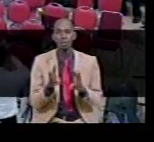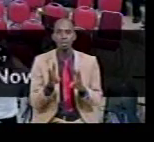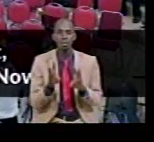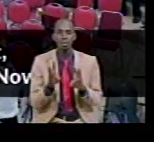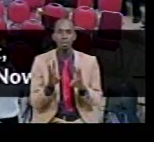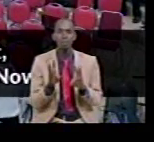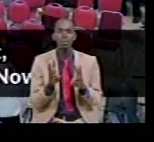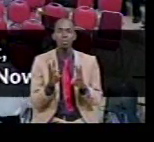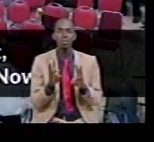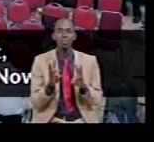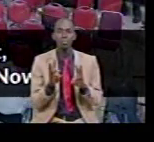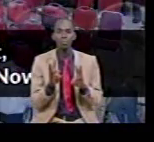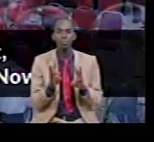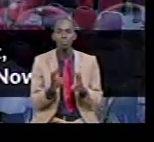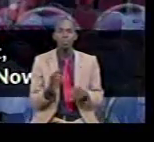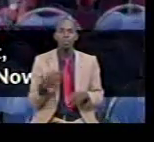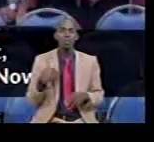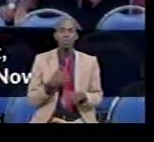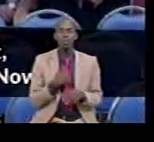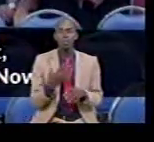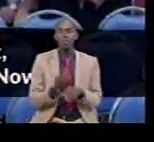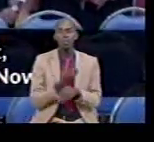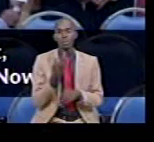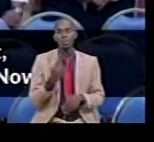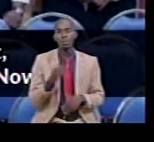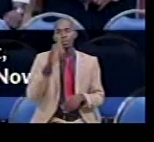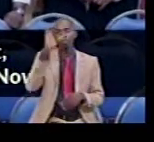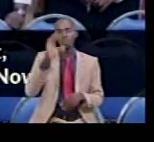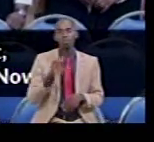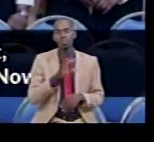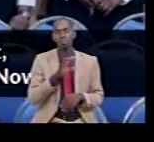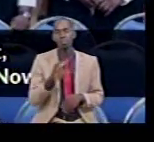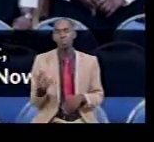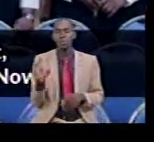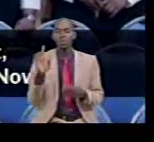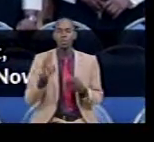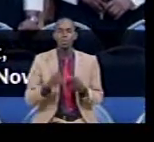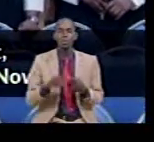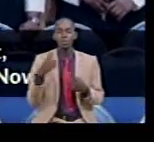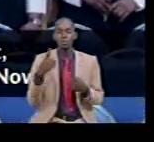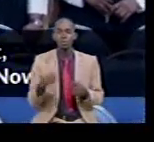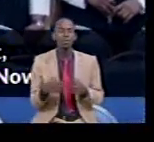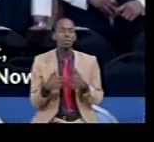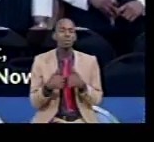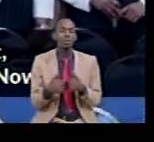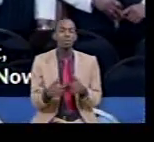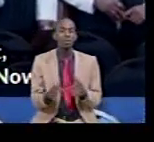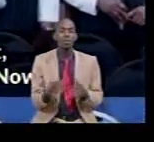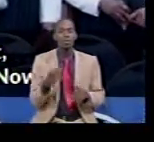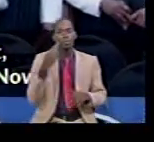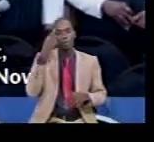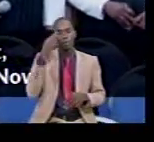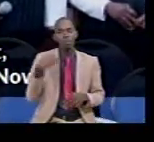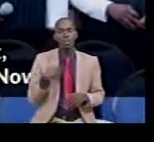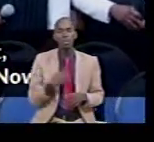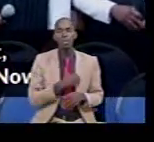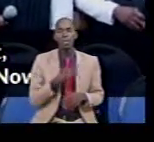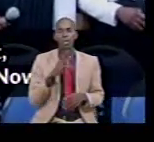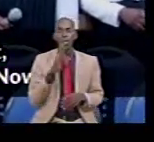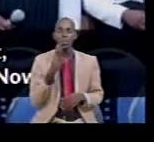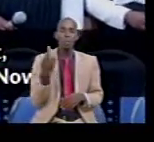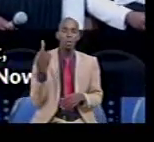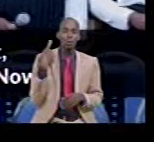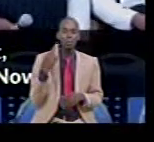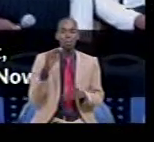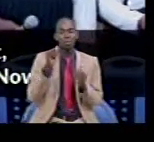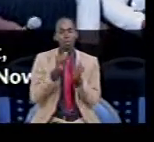way. We take the cross unto the lost, for we were